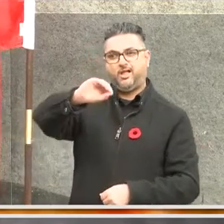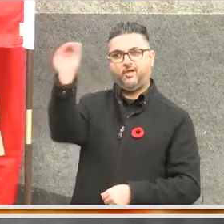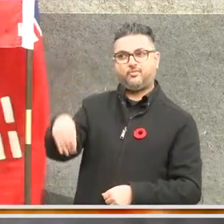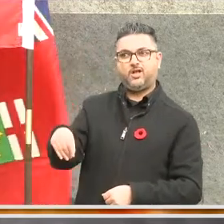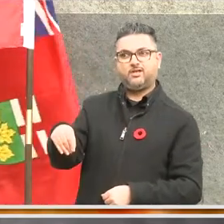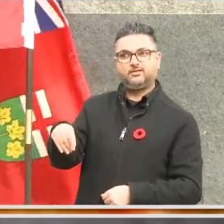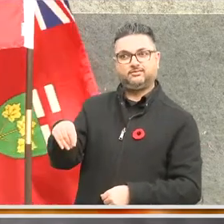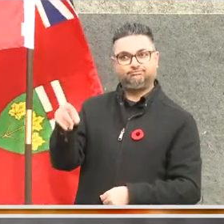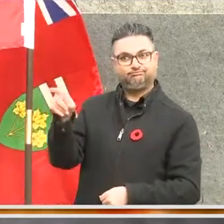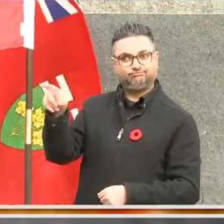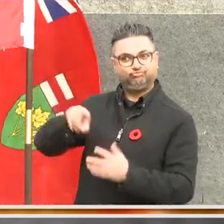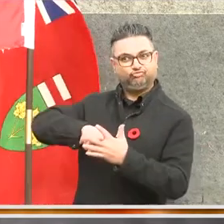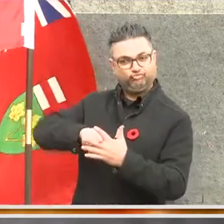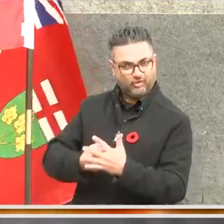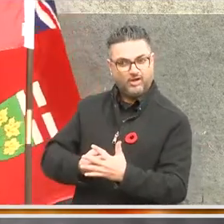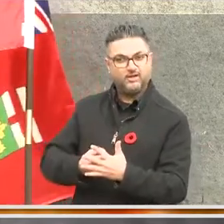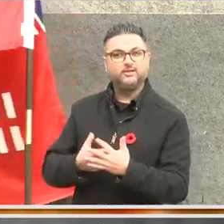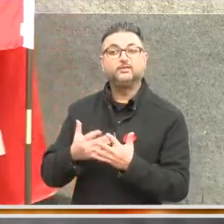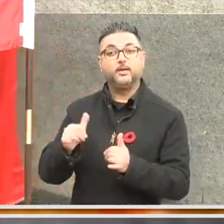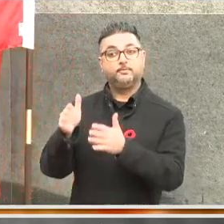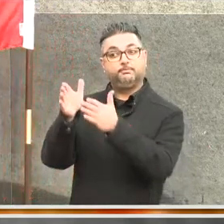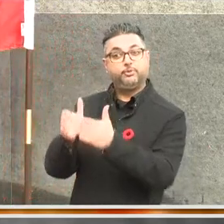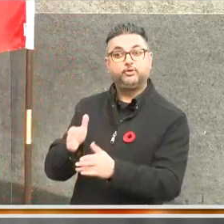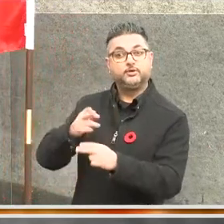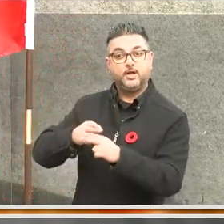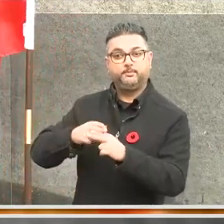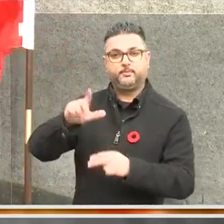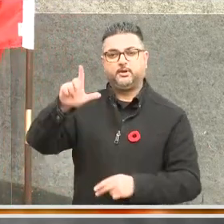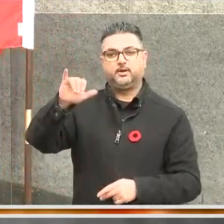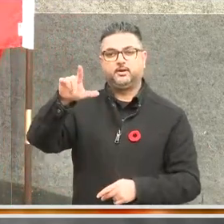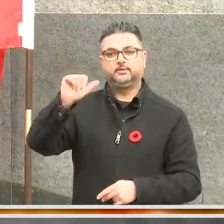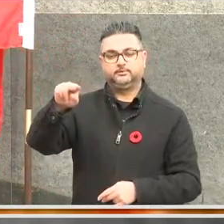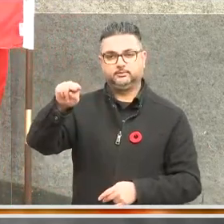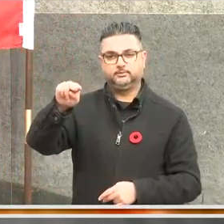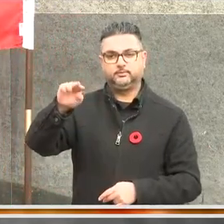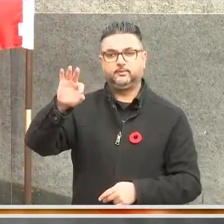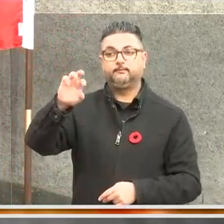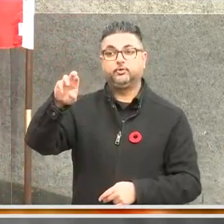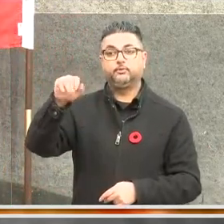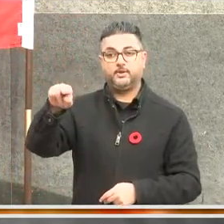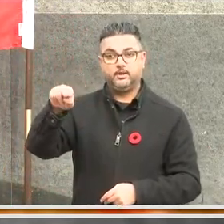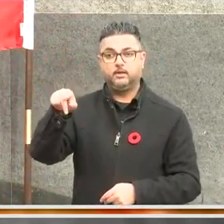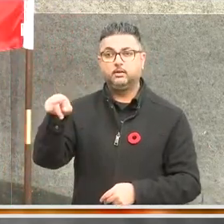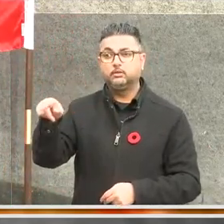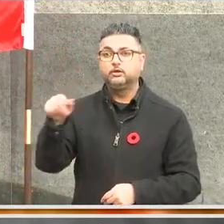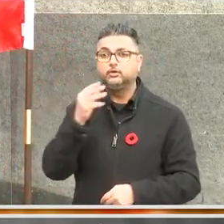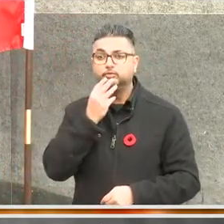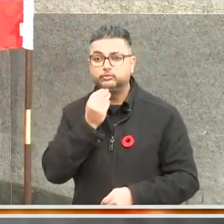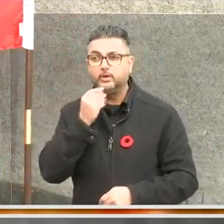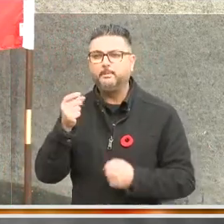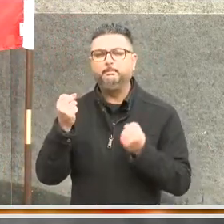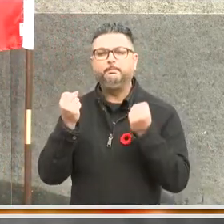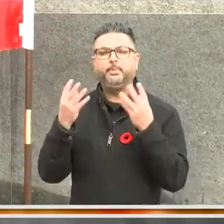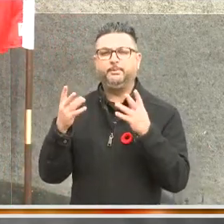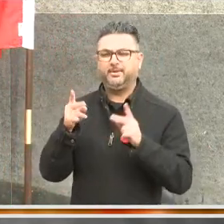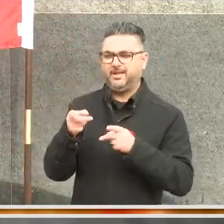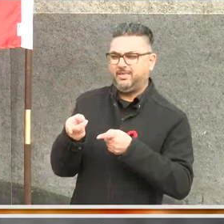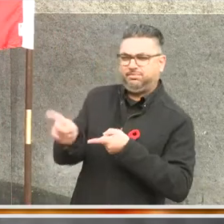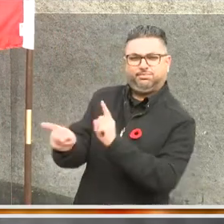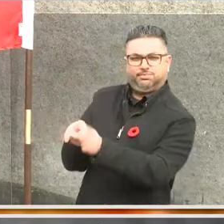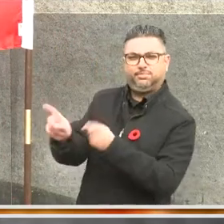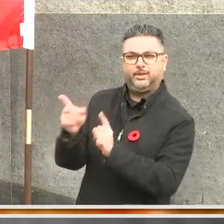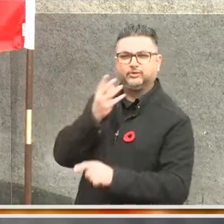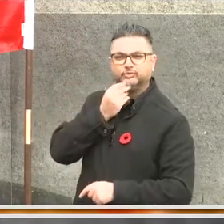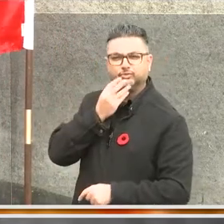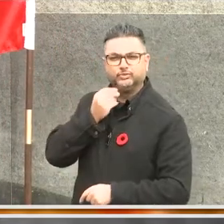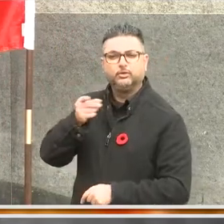woman at a time when anti-Semitism was running high, made the first Canadian poppies in her home. That